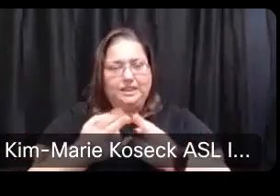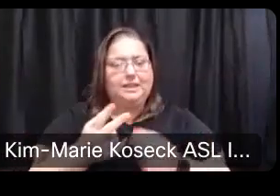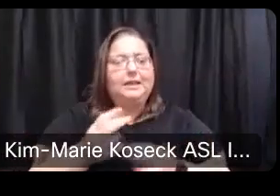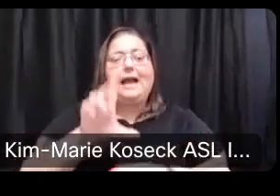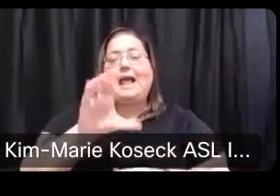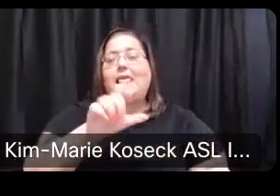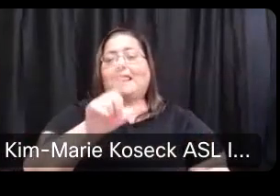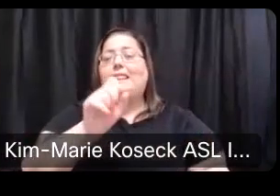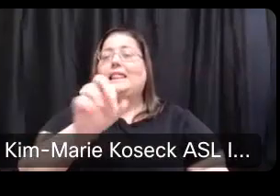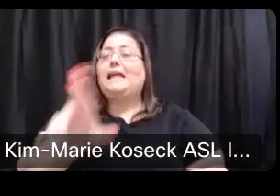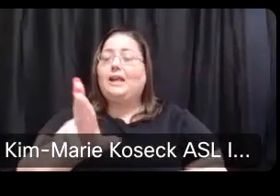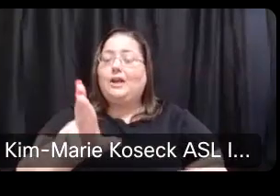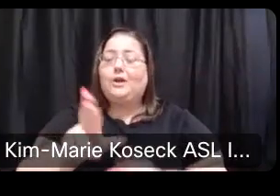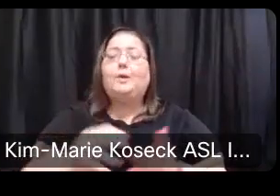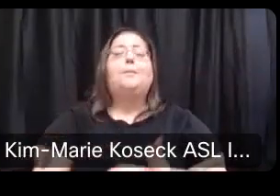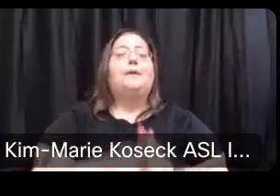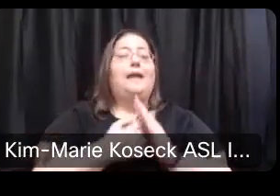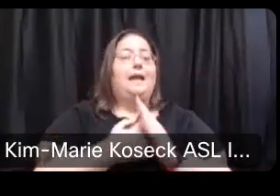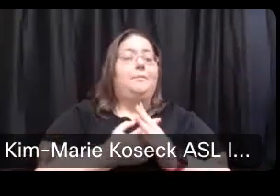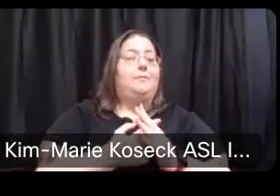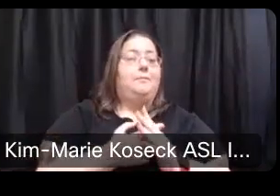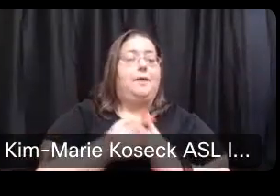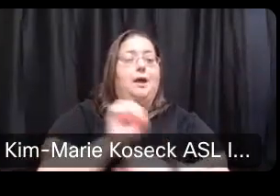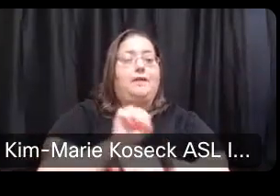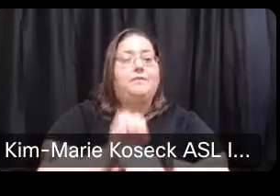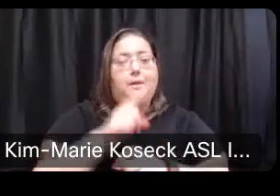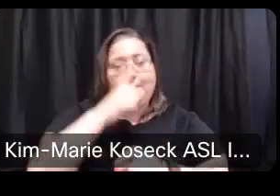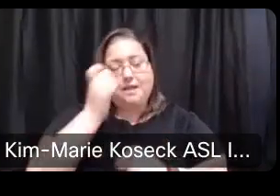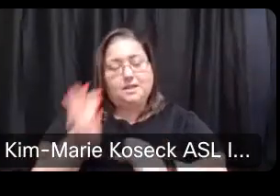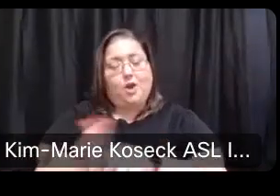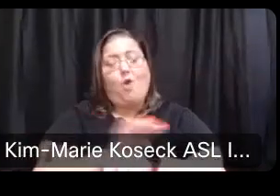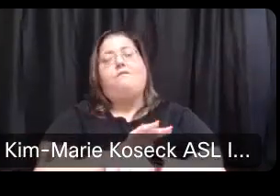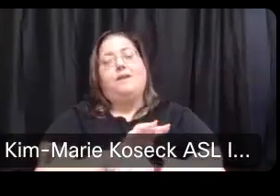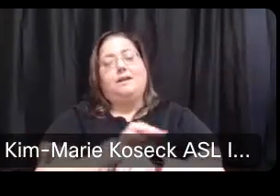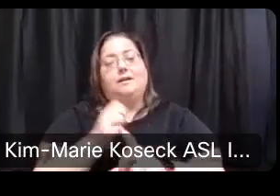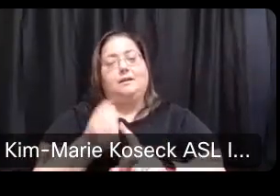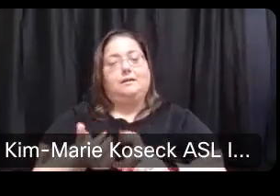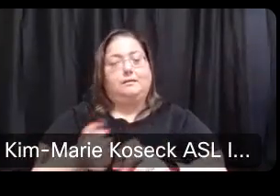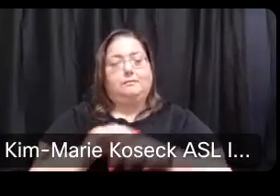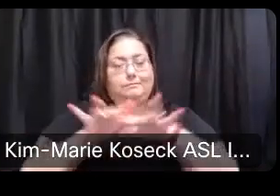became a fully remote planning effort due to the COVID pandemic.